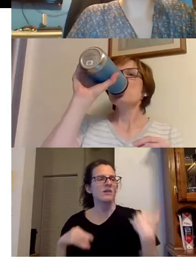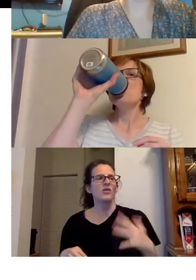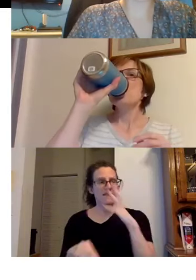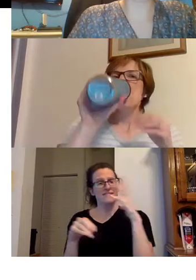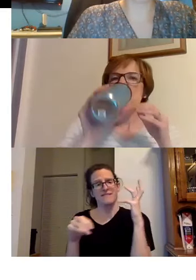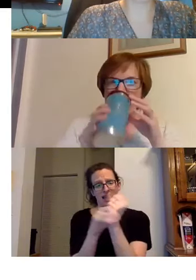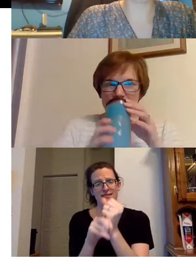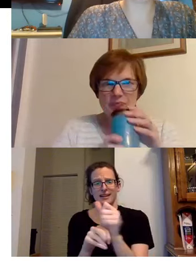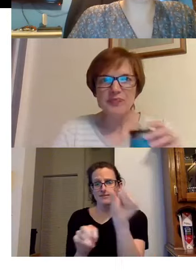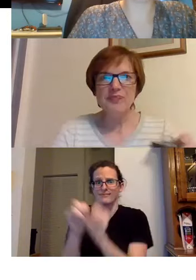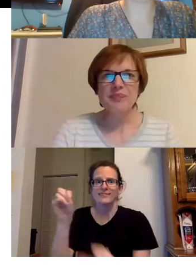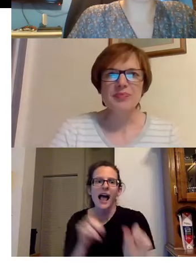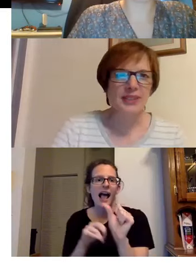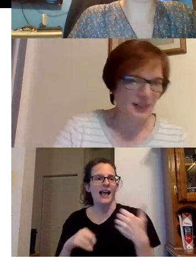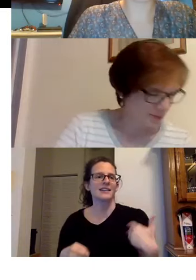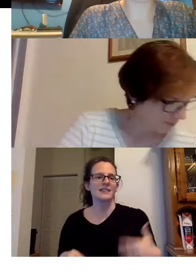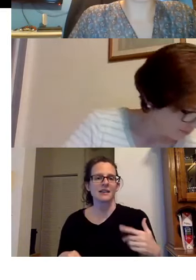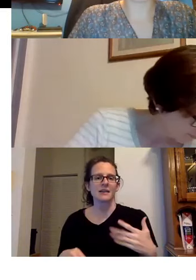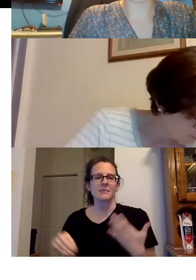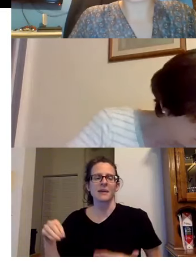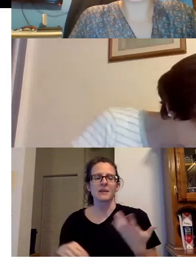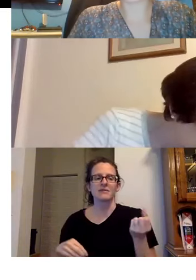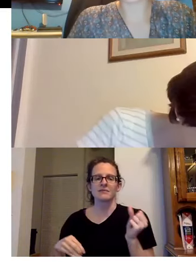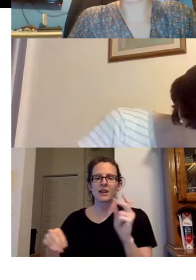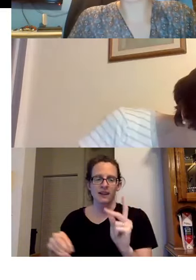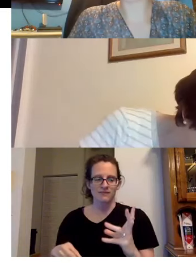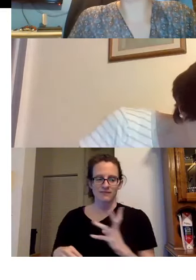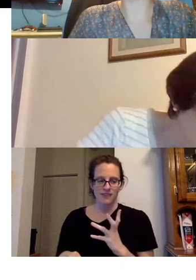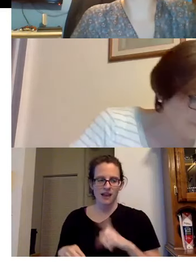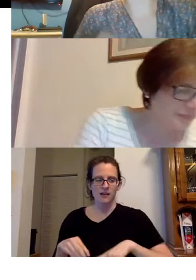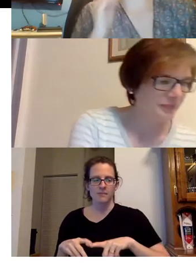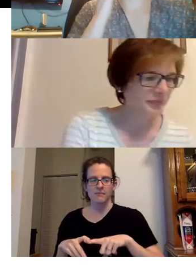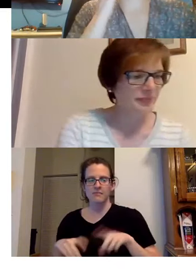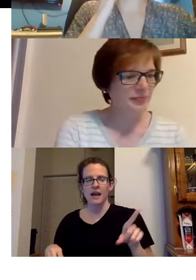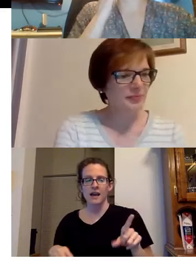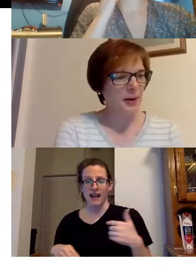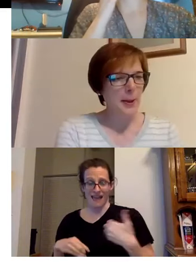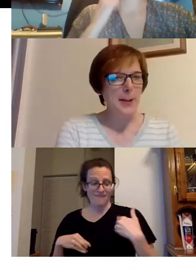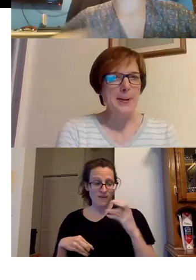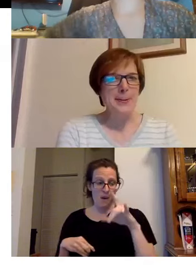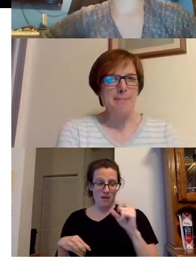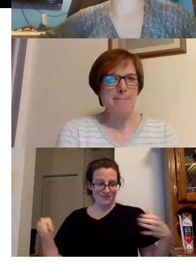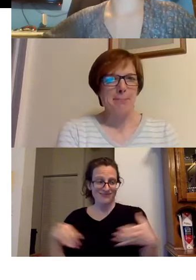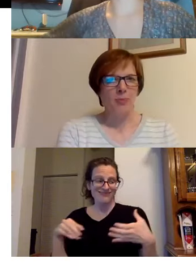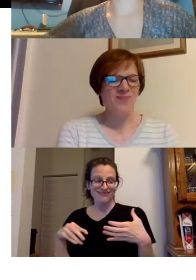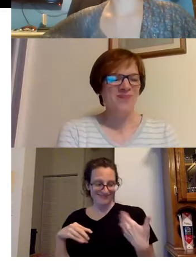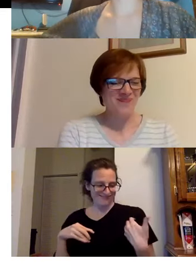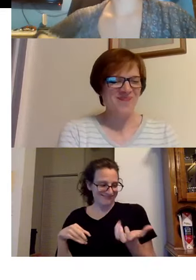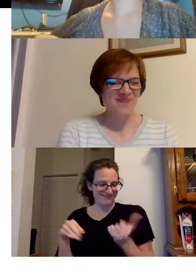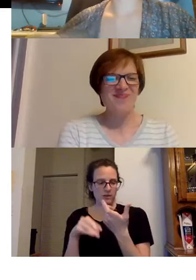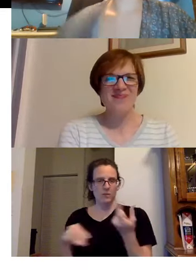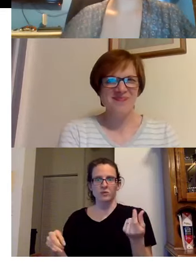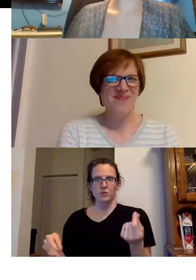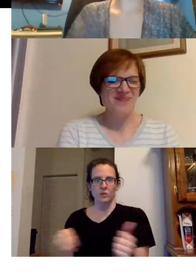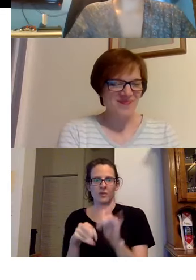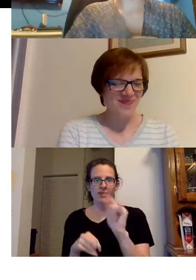science. You might be thinking that's all good and fine, but when I have my oils, what do I do with them?